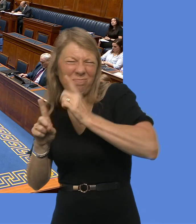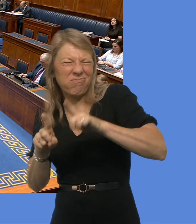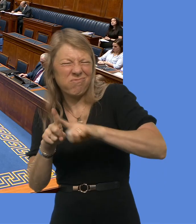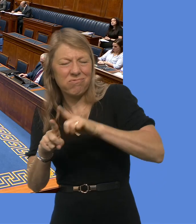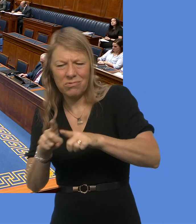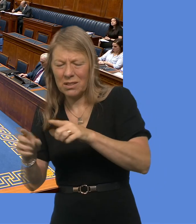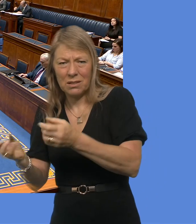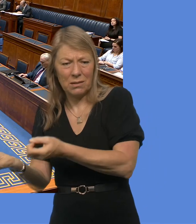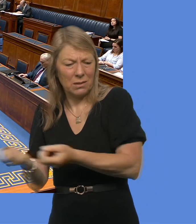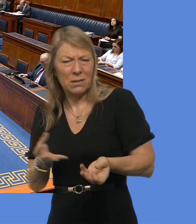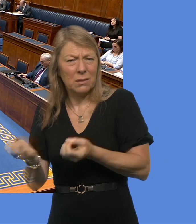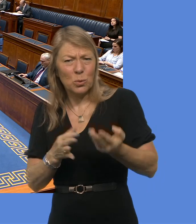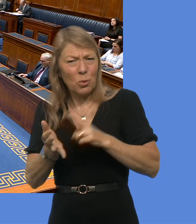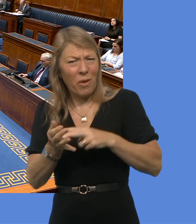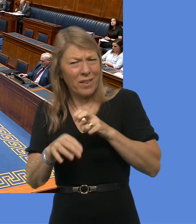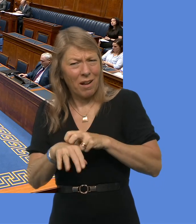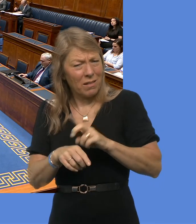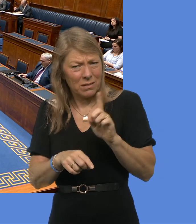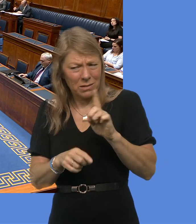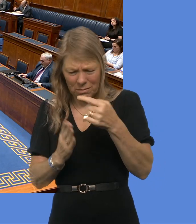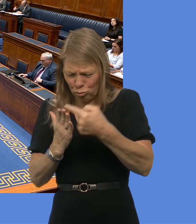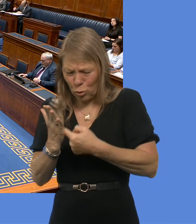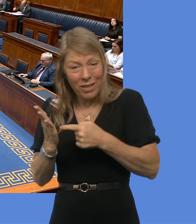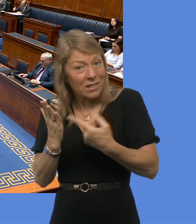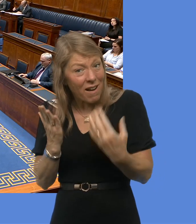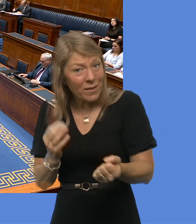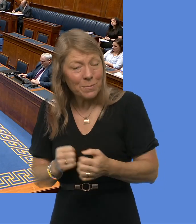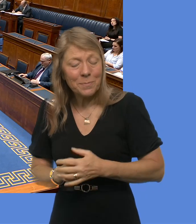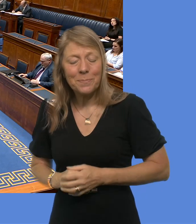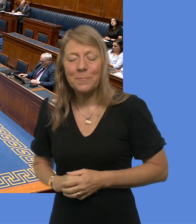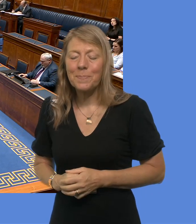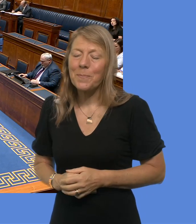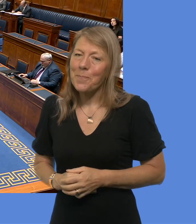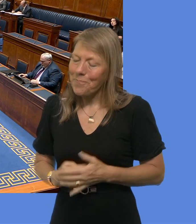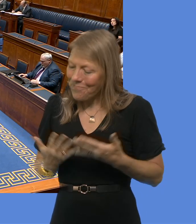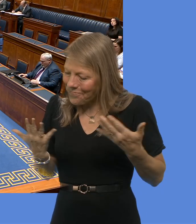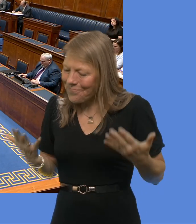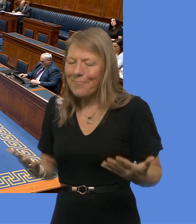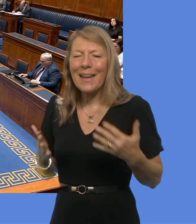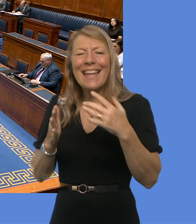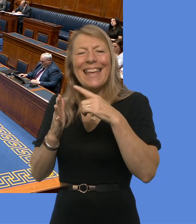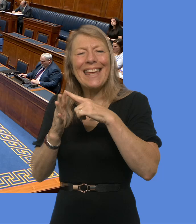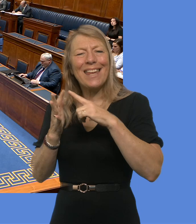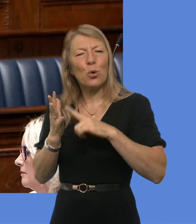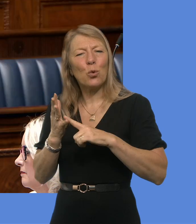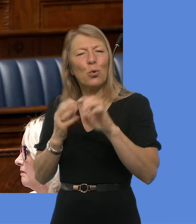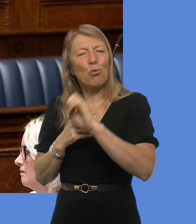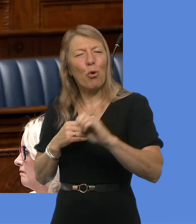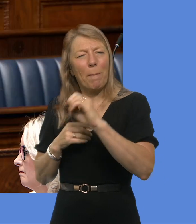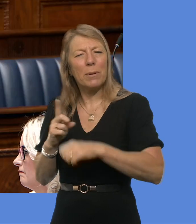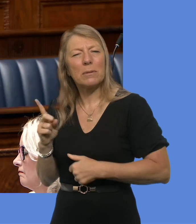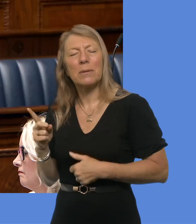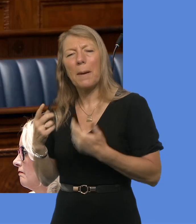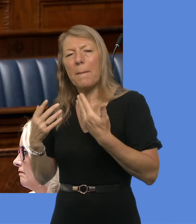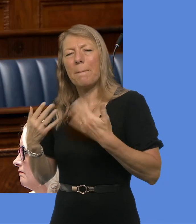think undoubtedly that the European Union has taken a particular stance in relation to veterinary medicines. I can assure the member that at